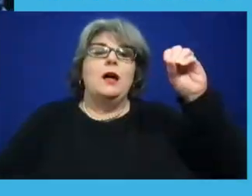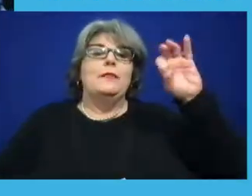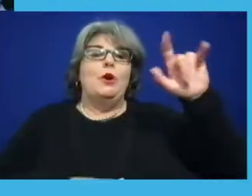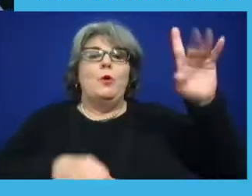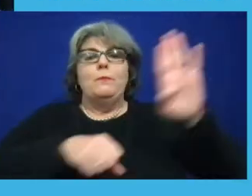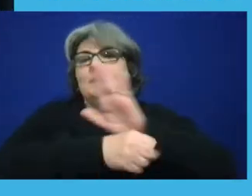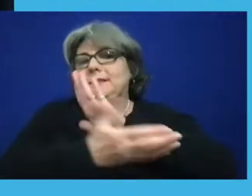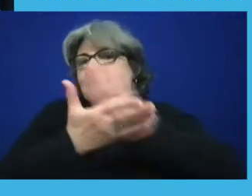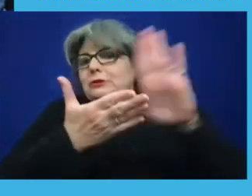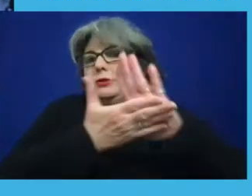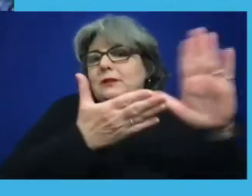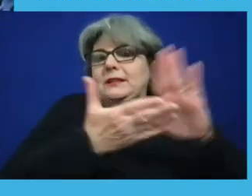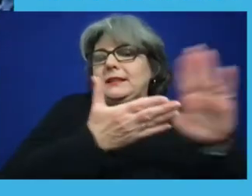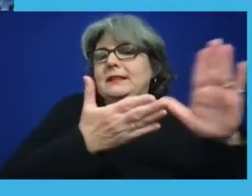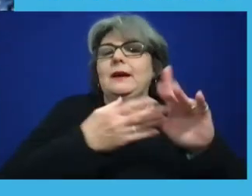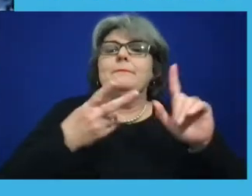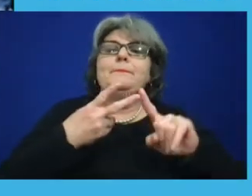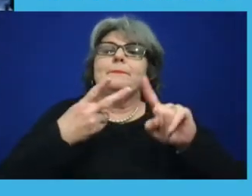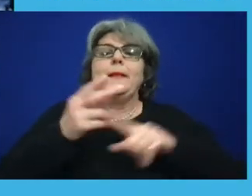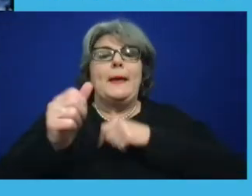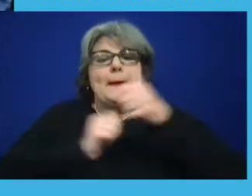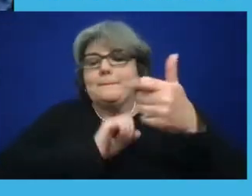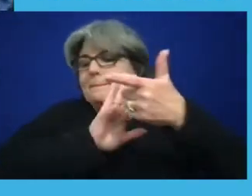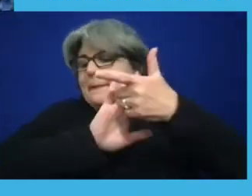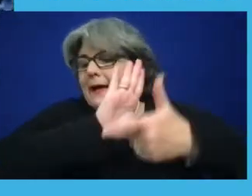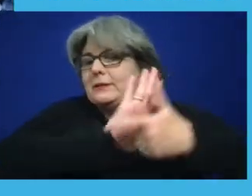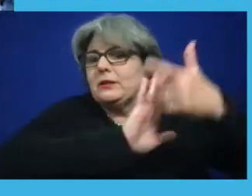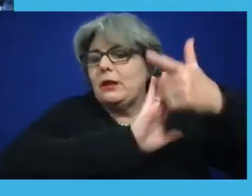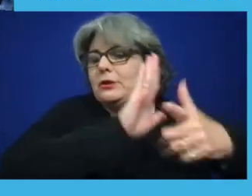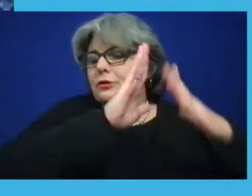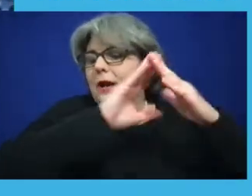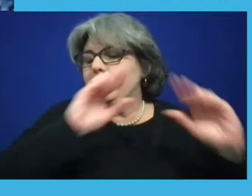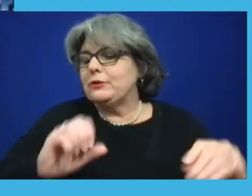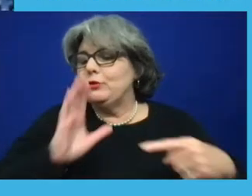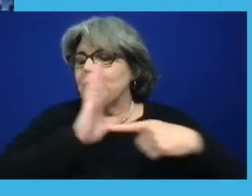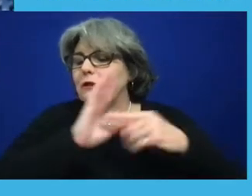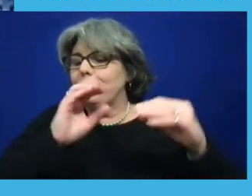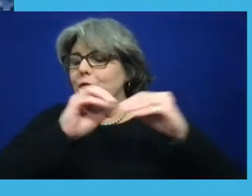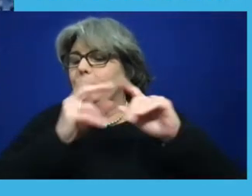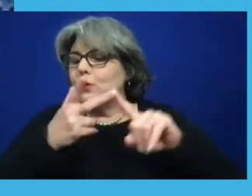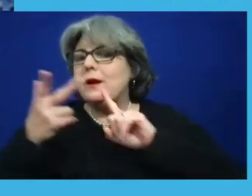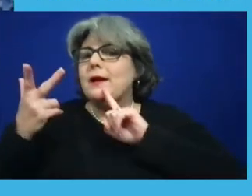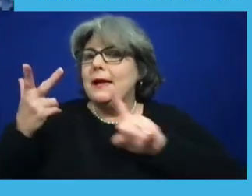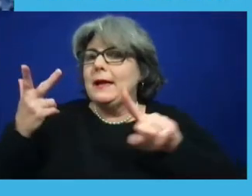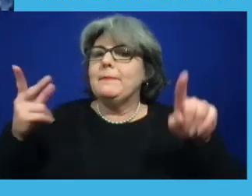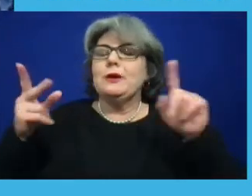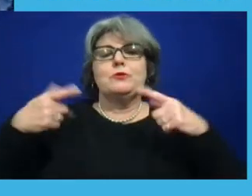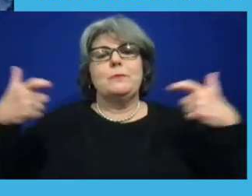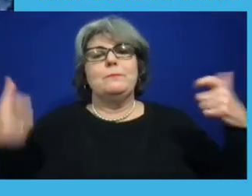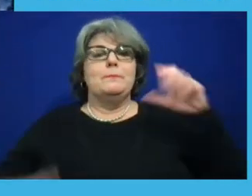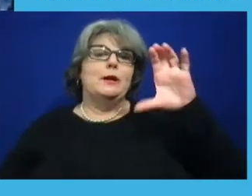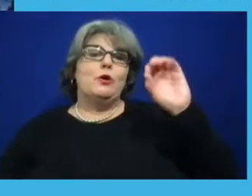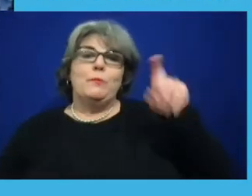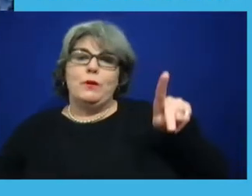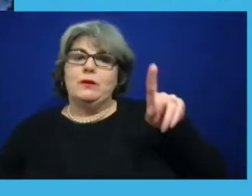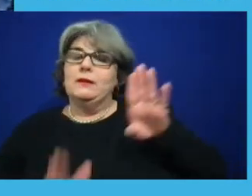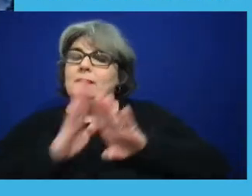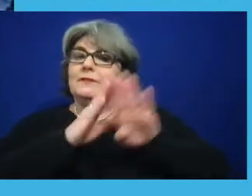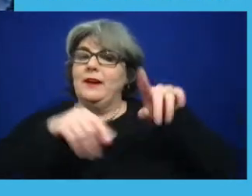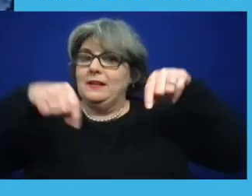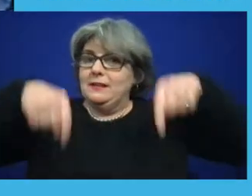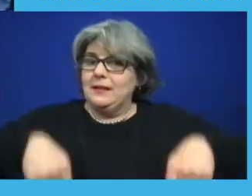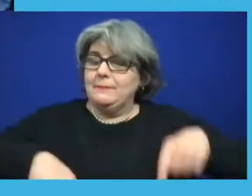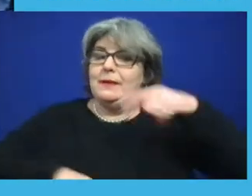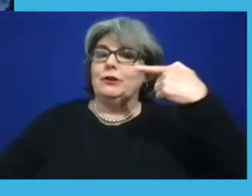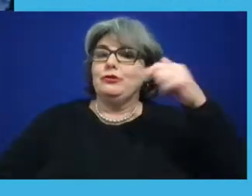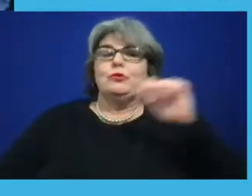drug companies to lower prices and get the oil industry to clean up its act and pass laws to make housing more affordable